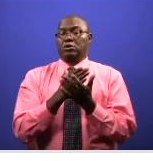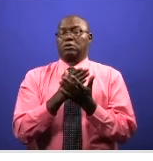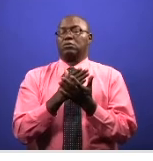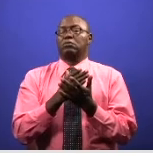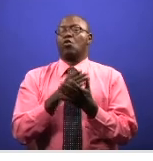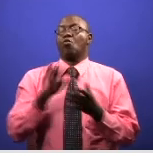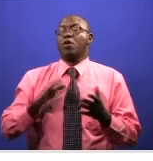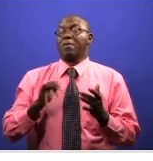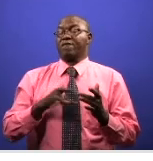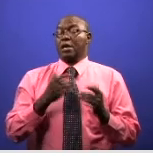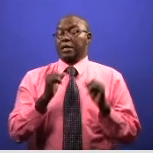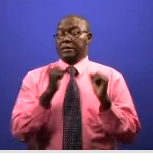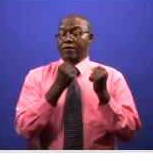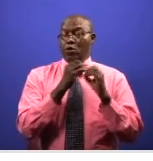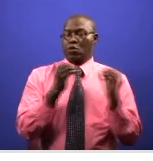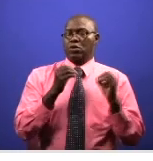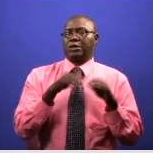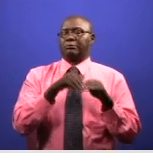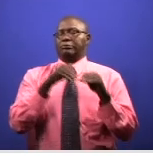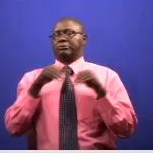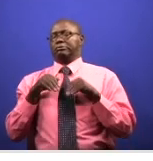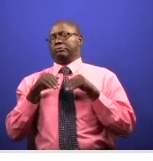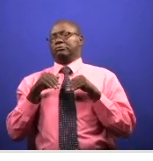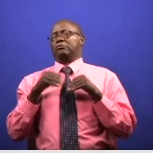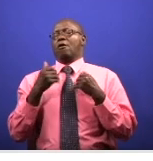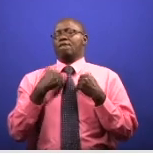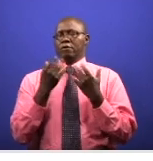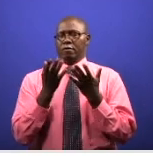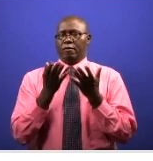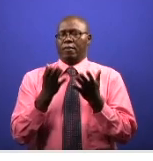step back. Because when online violence comes into play